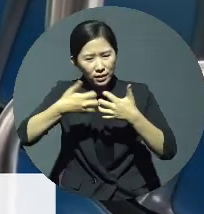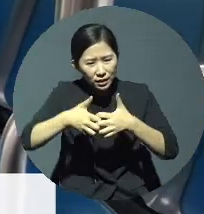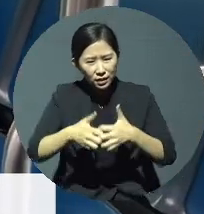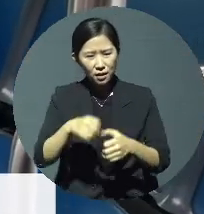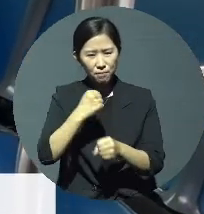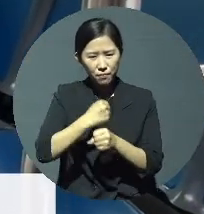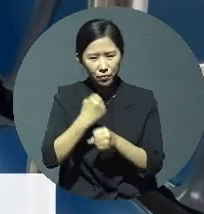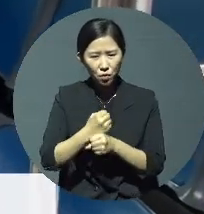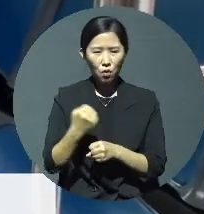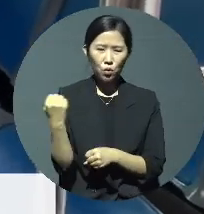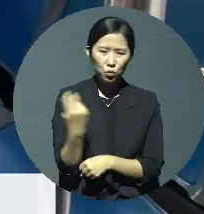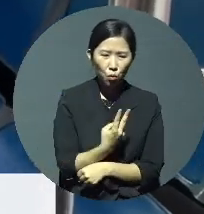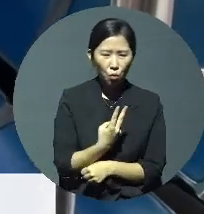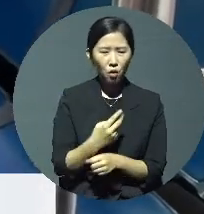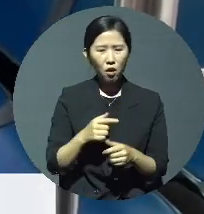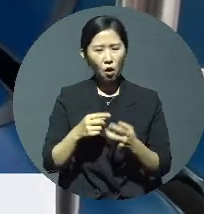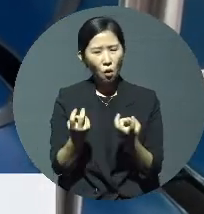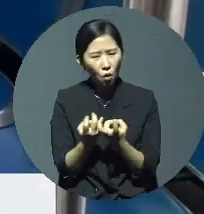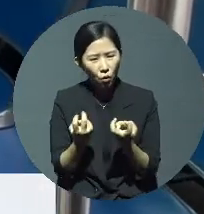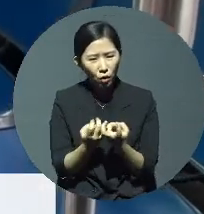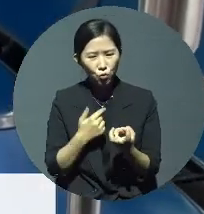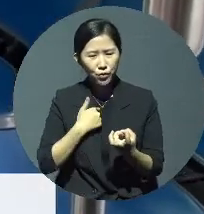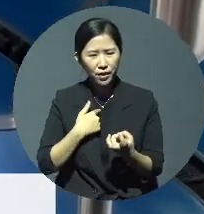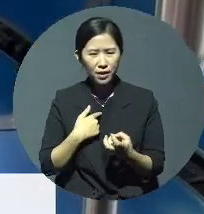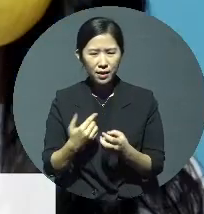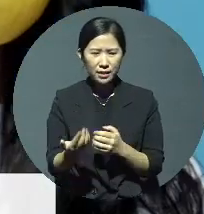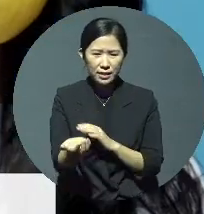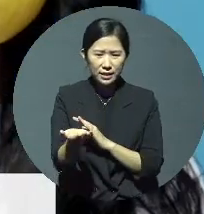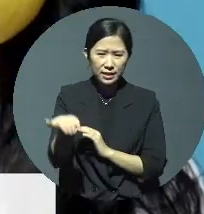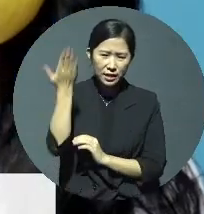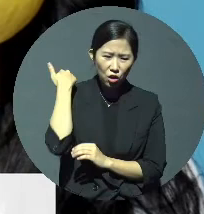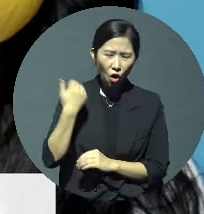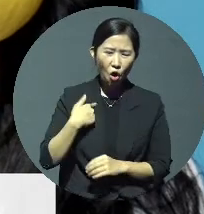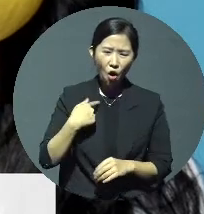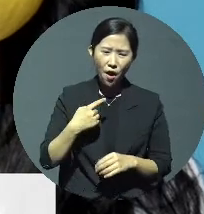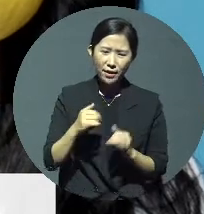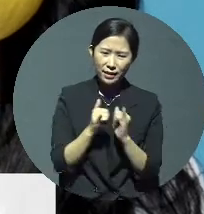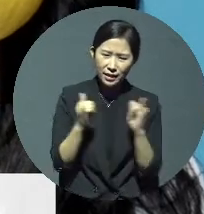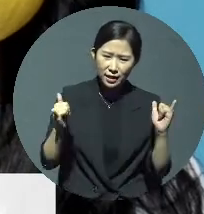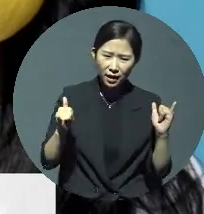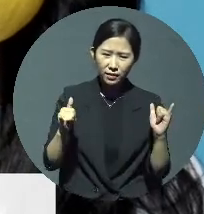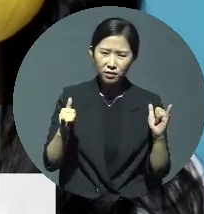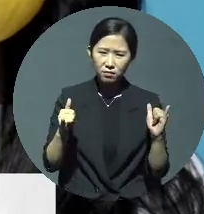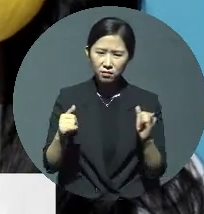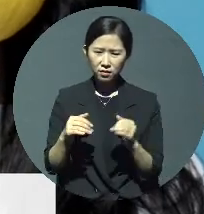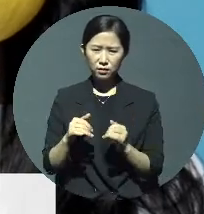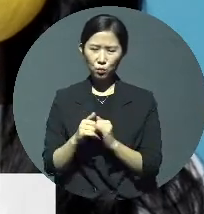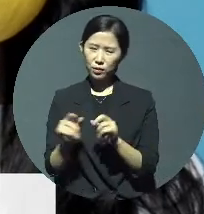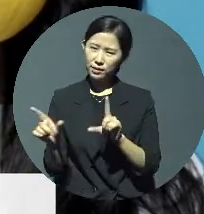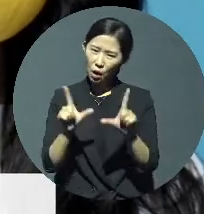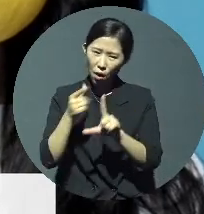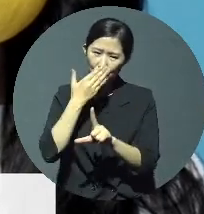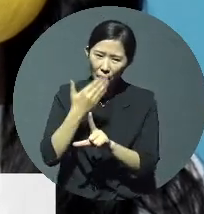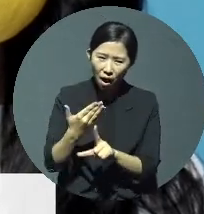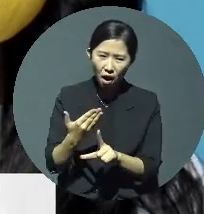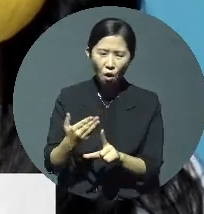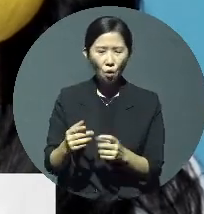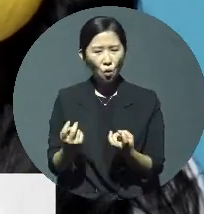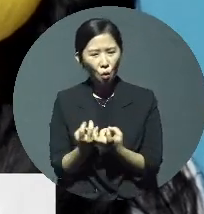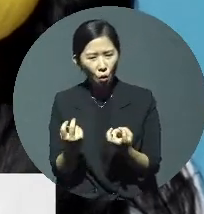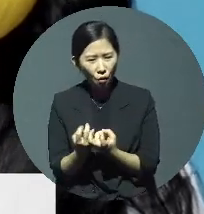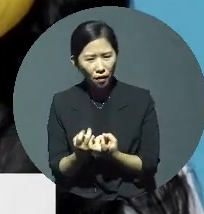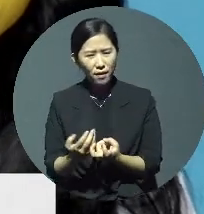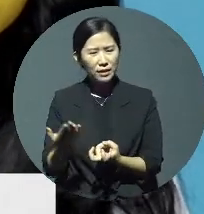on borders means that how do you communicate as a human in a human way? Like we used to. So like,